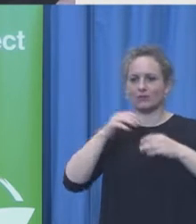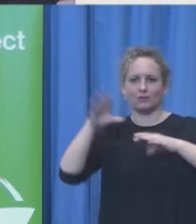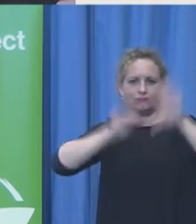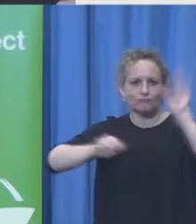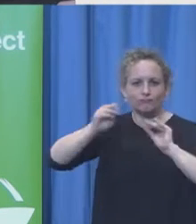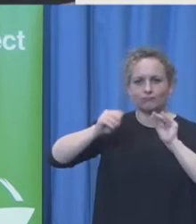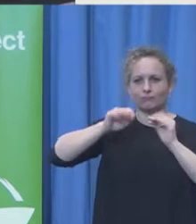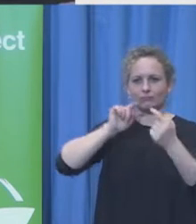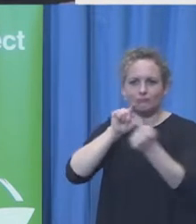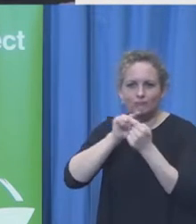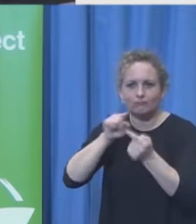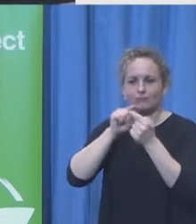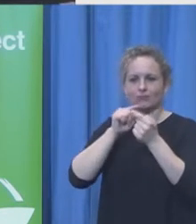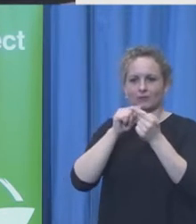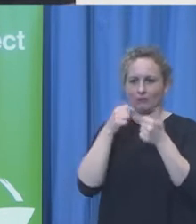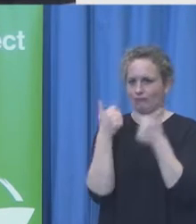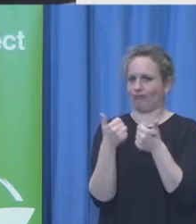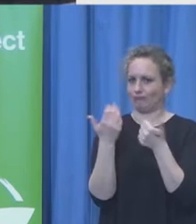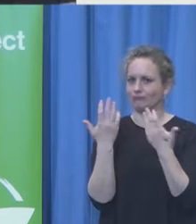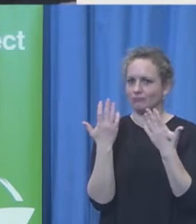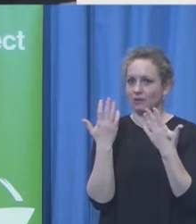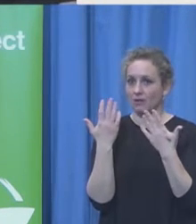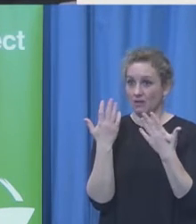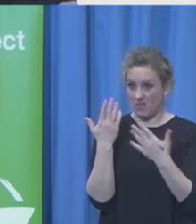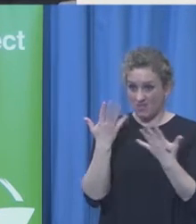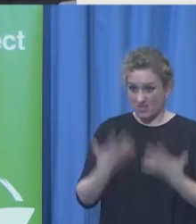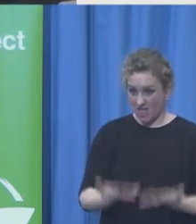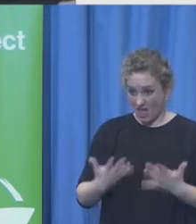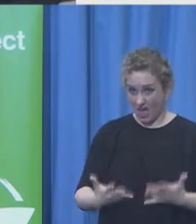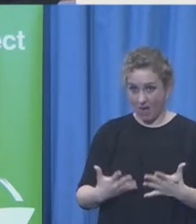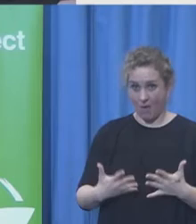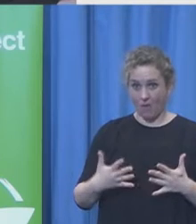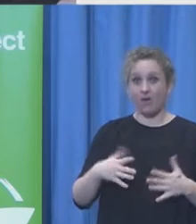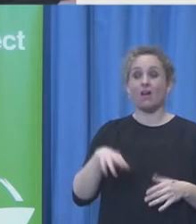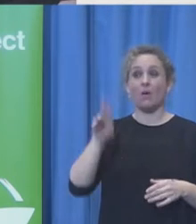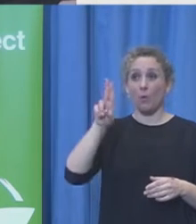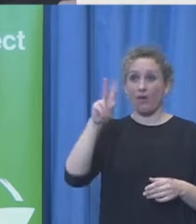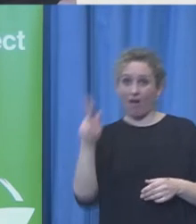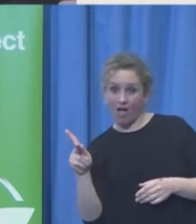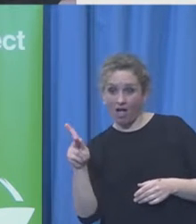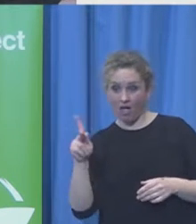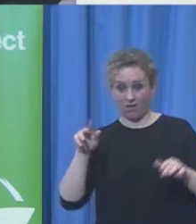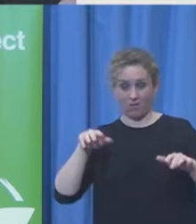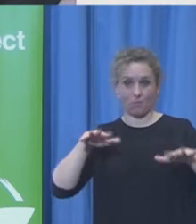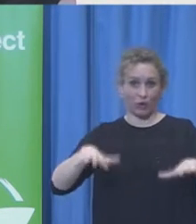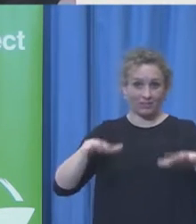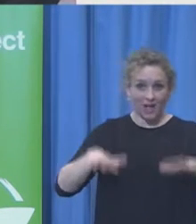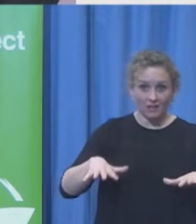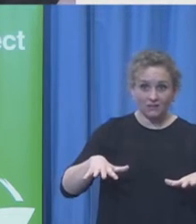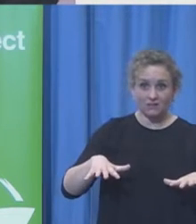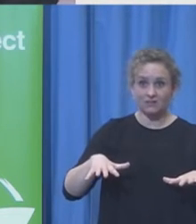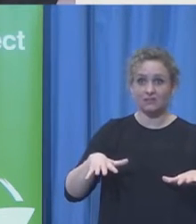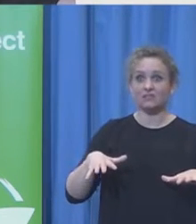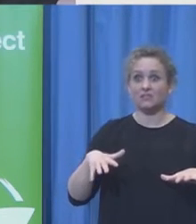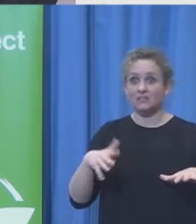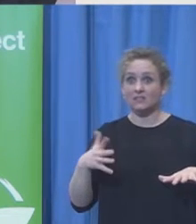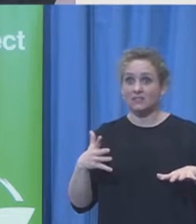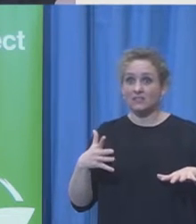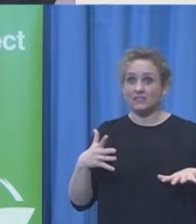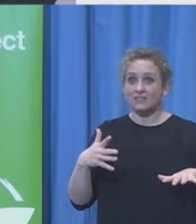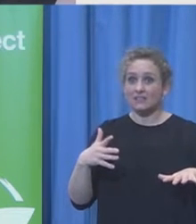so significant, when England joined it, it was a natural thing for us then to join it. Fast forward